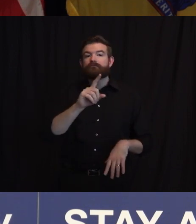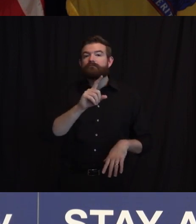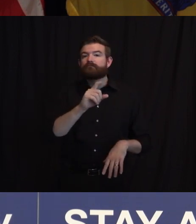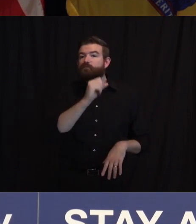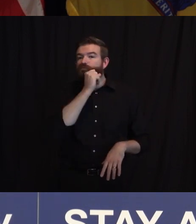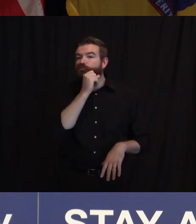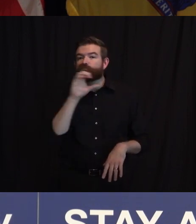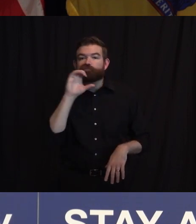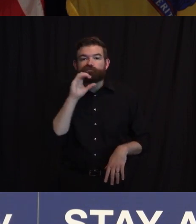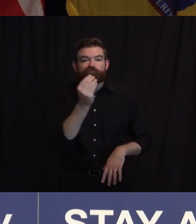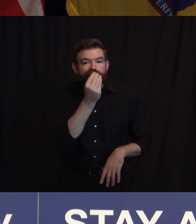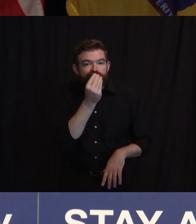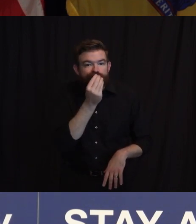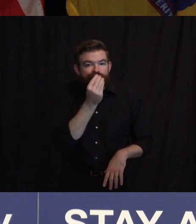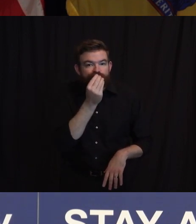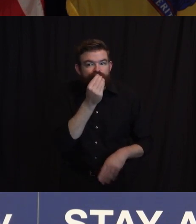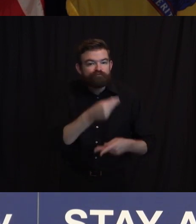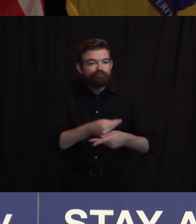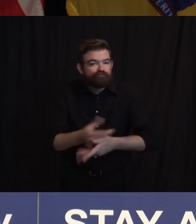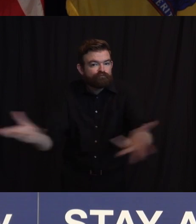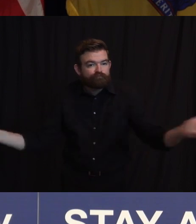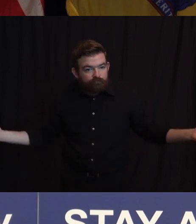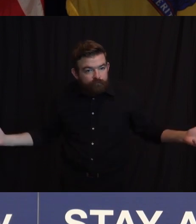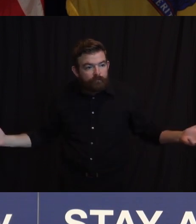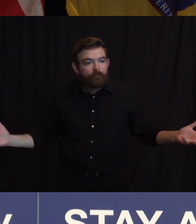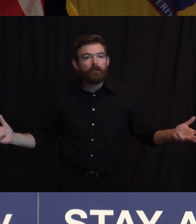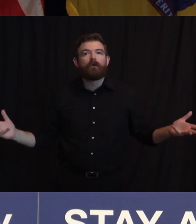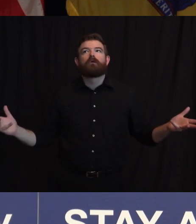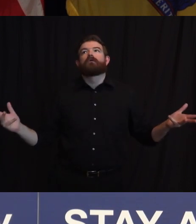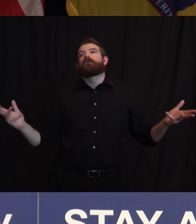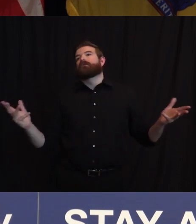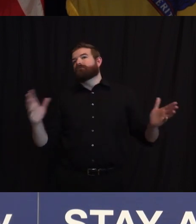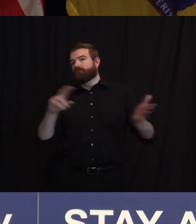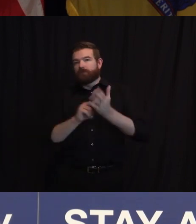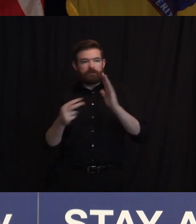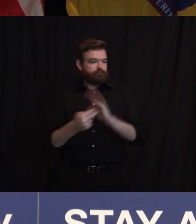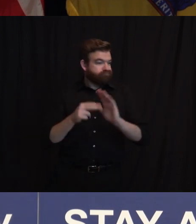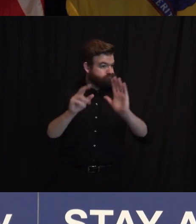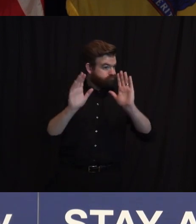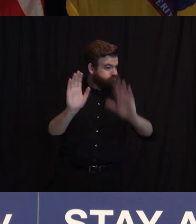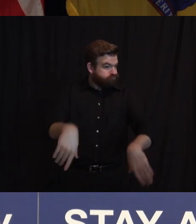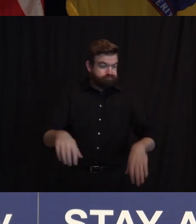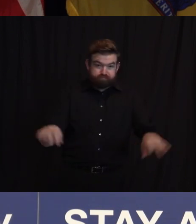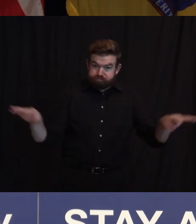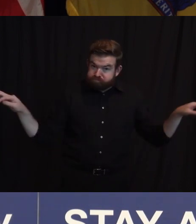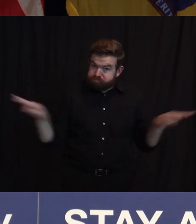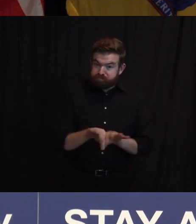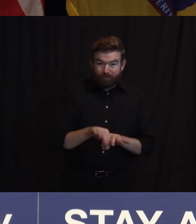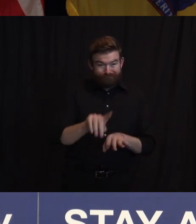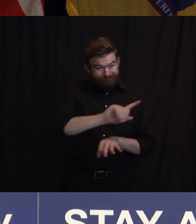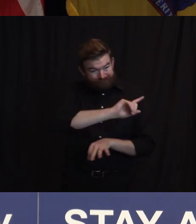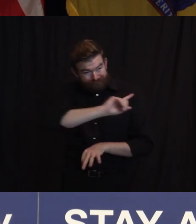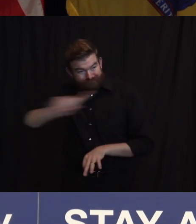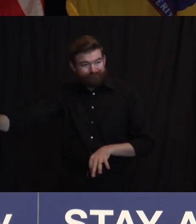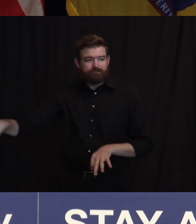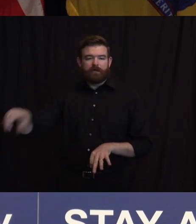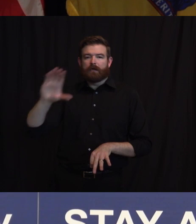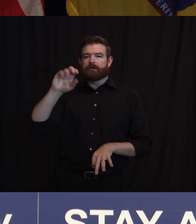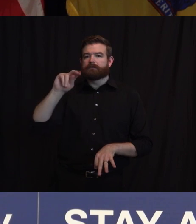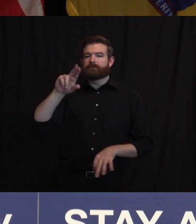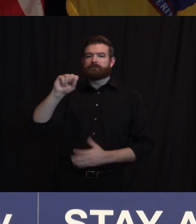type of support is going to be more important than ever, given the health, social, and economic impacts caused